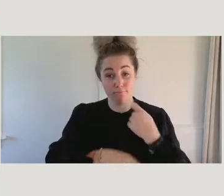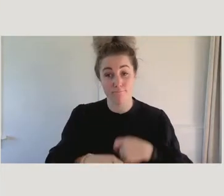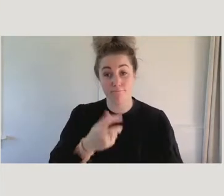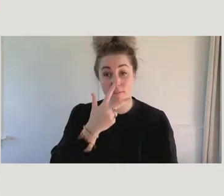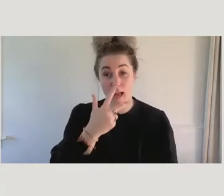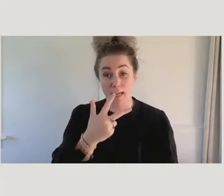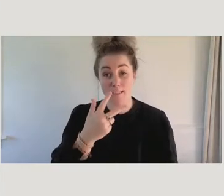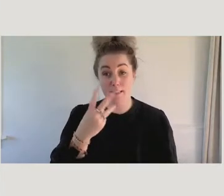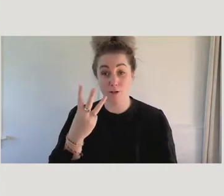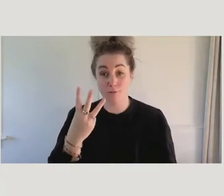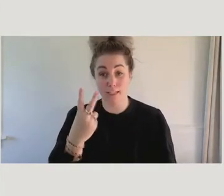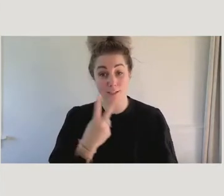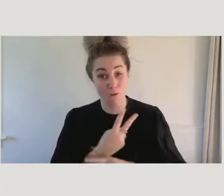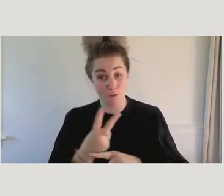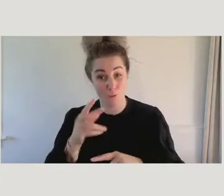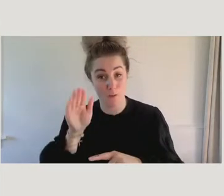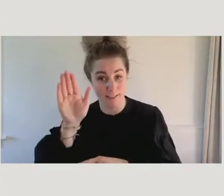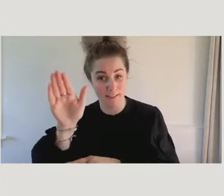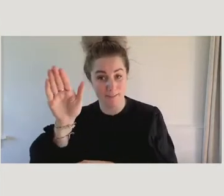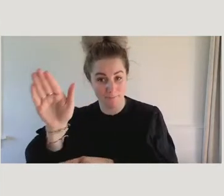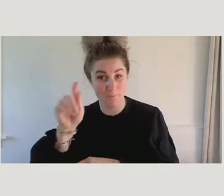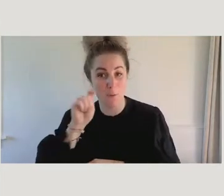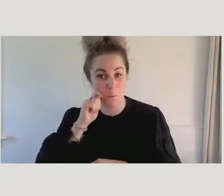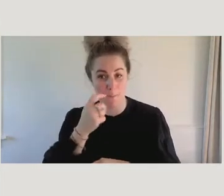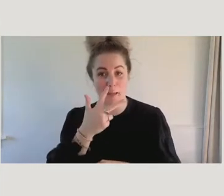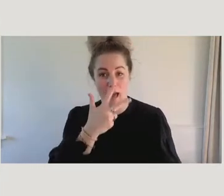in two weeks time and